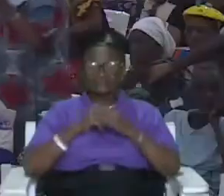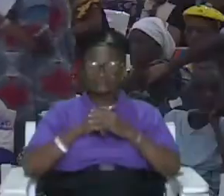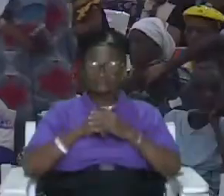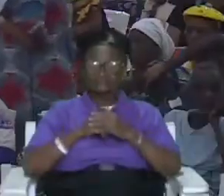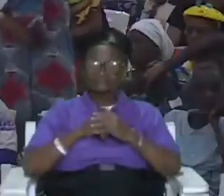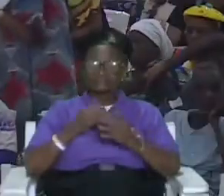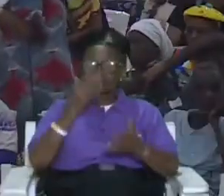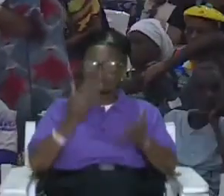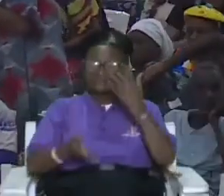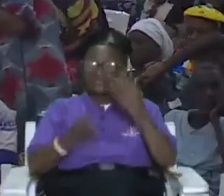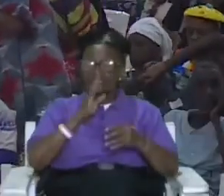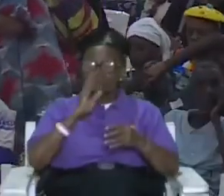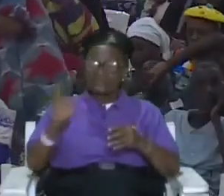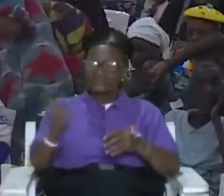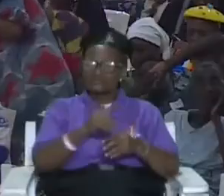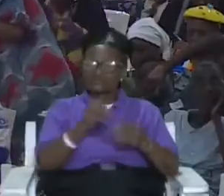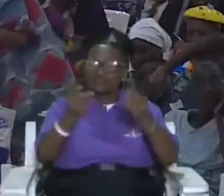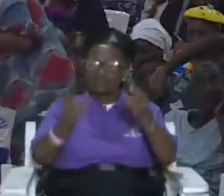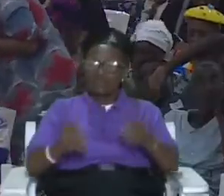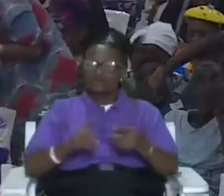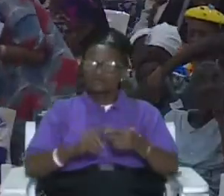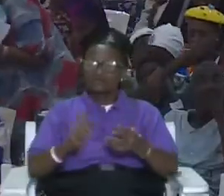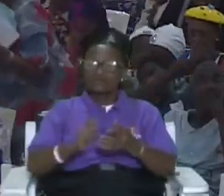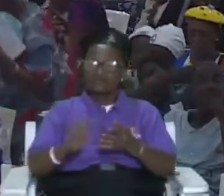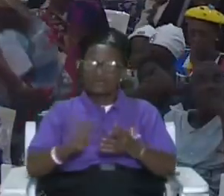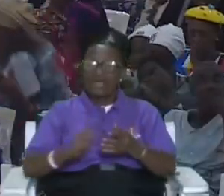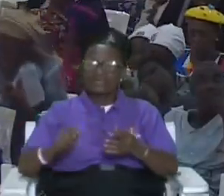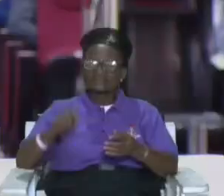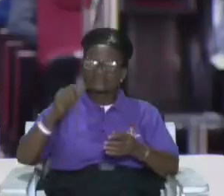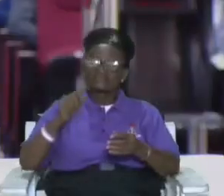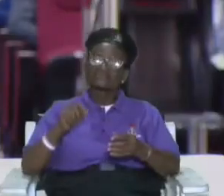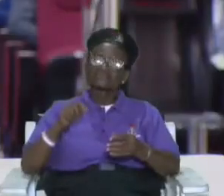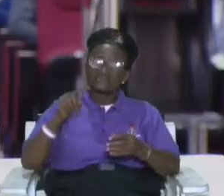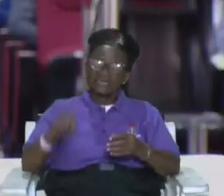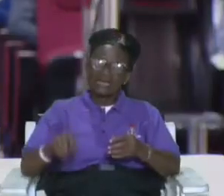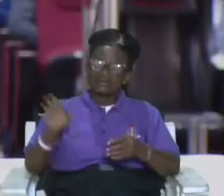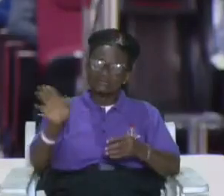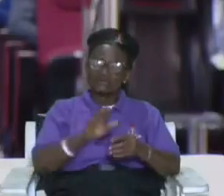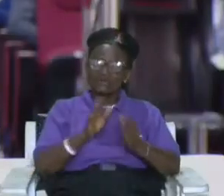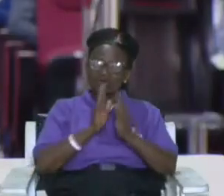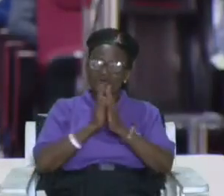Maybe you want to write down your prayer number 4.